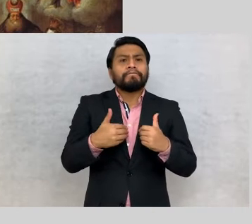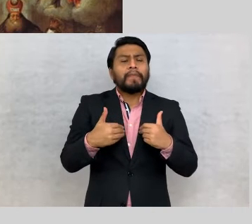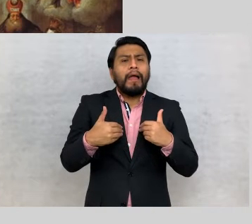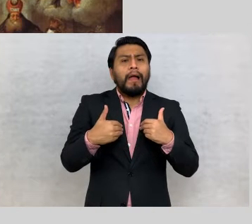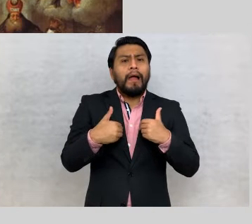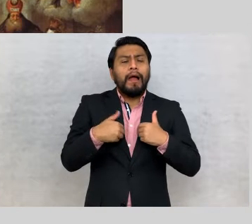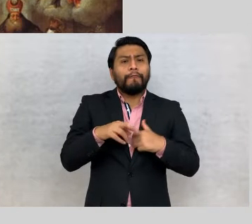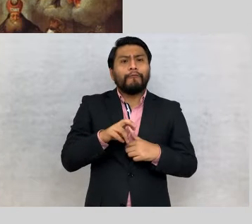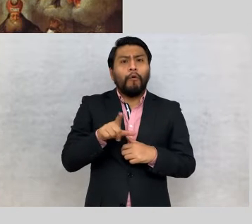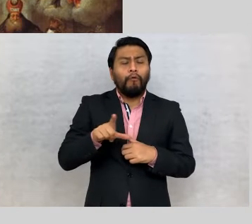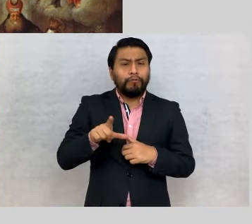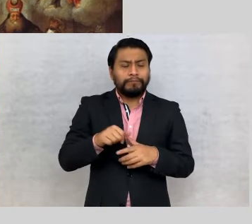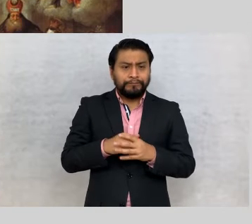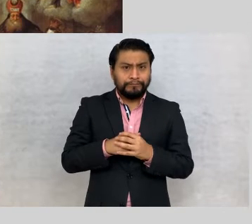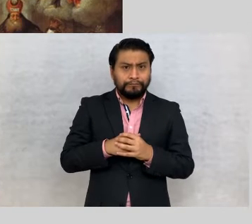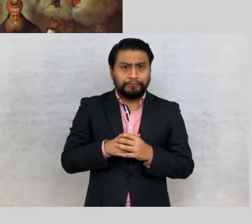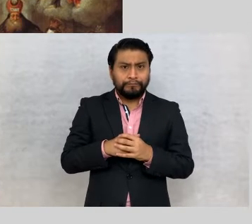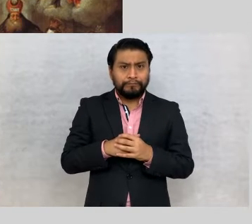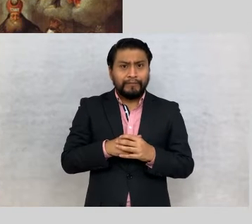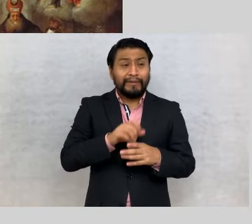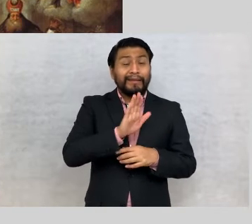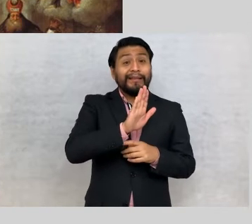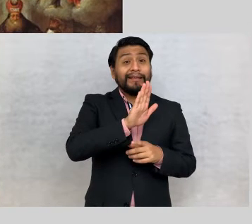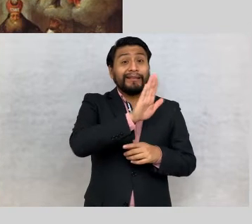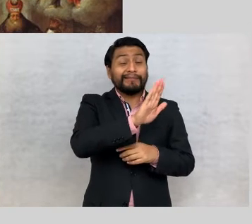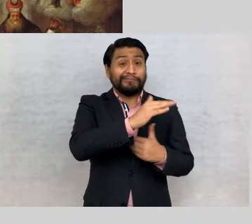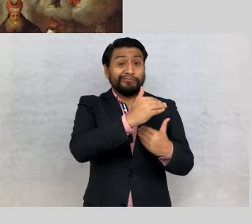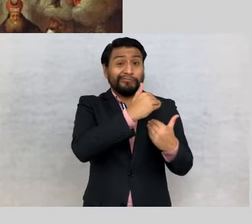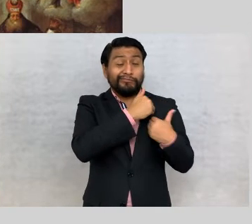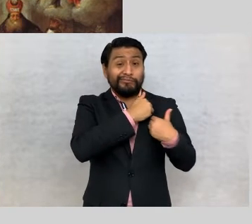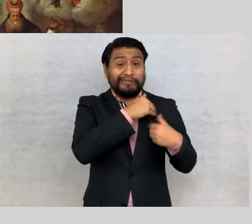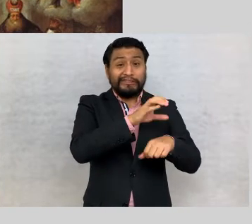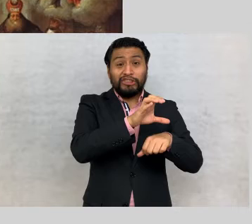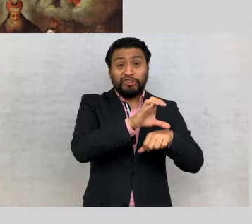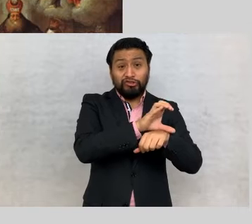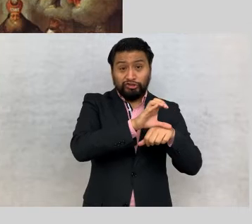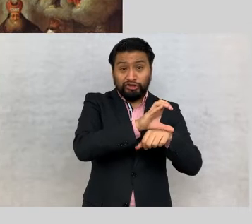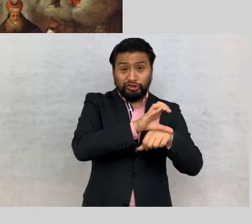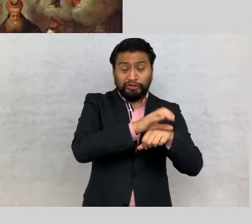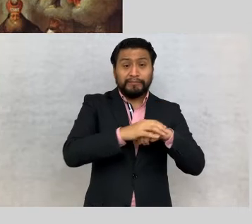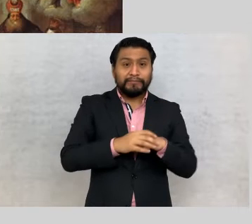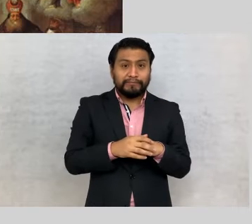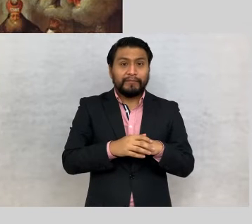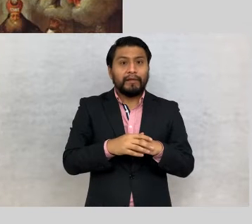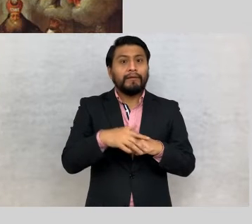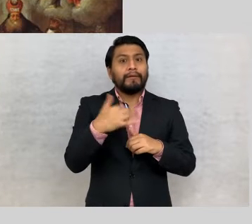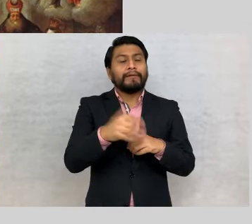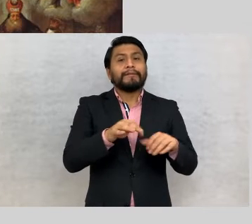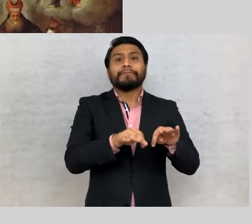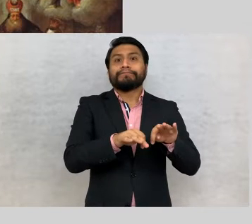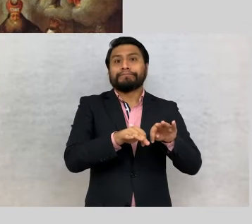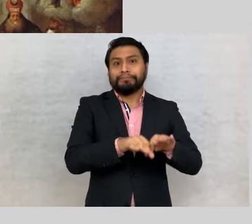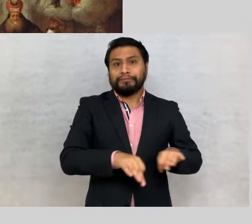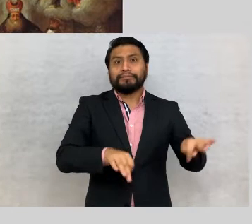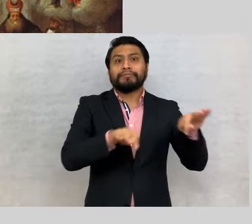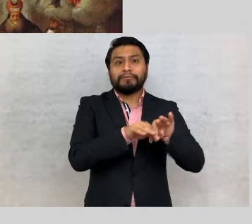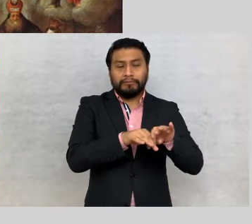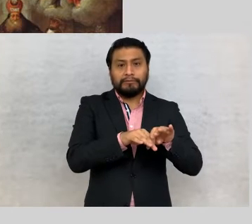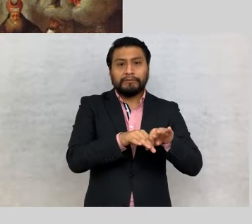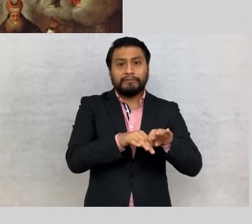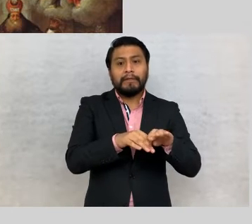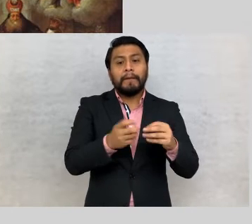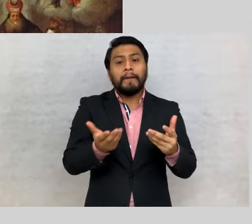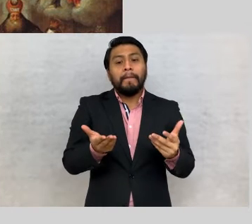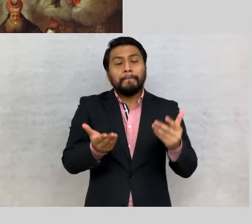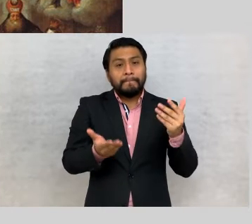role of the Catholic Church is fundamental, and even